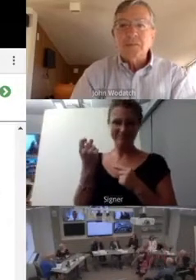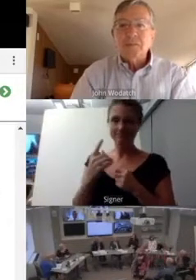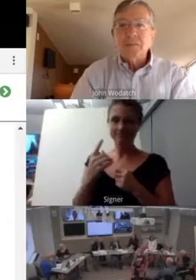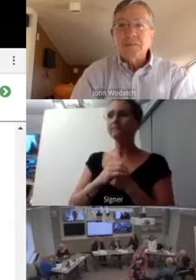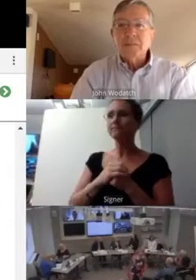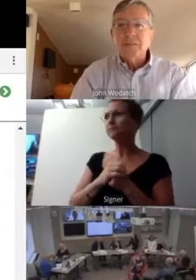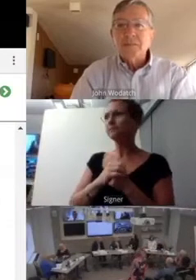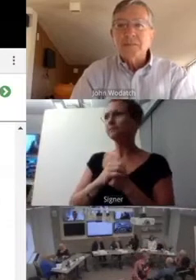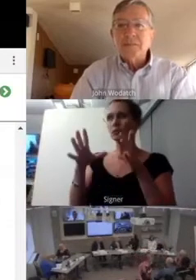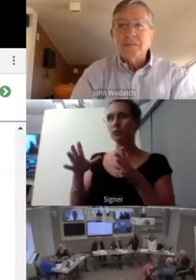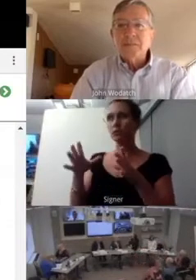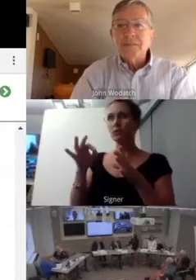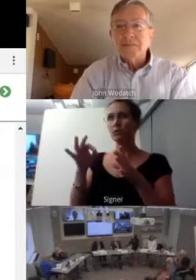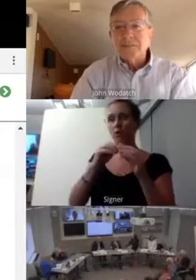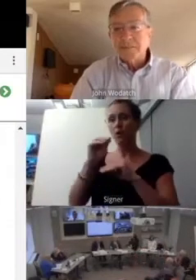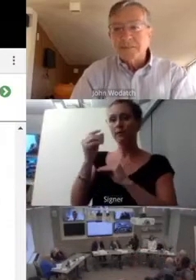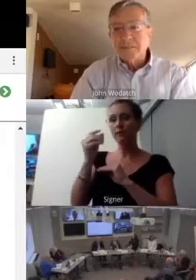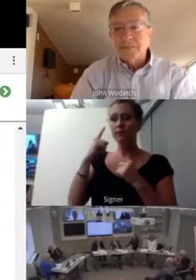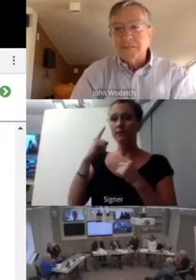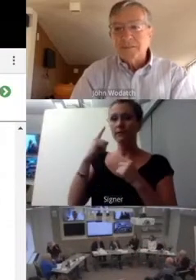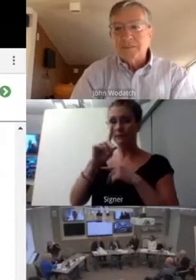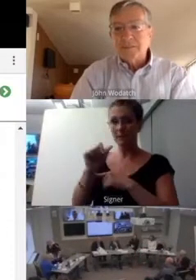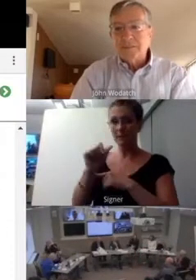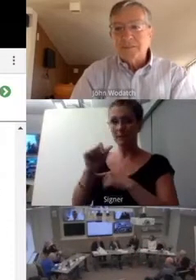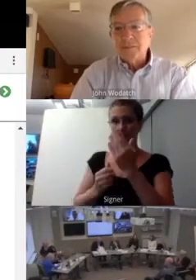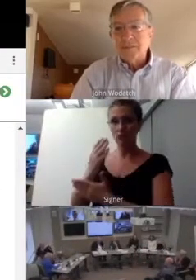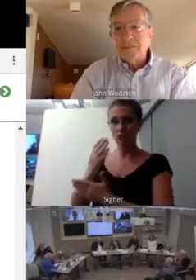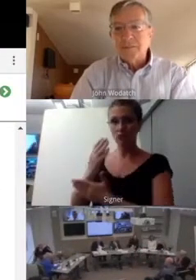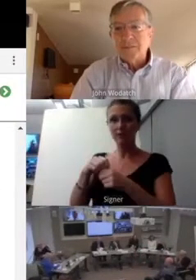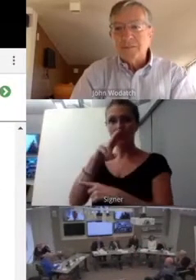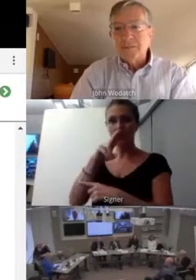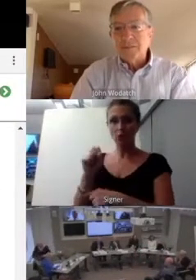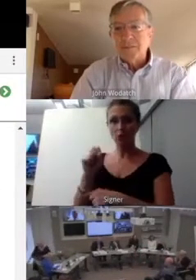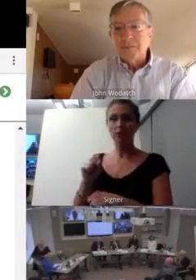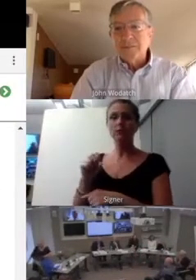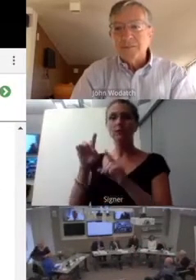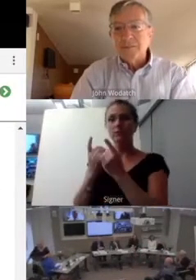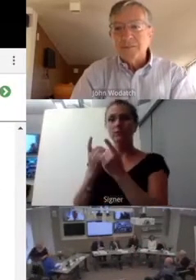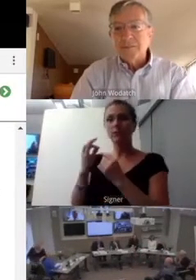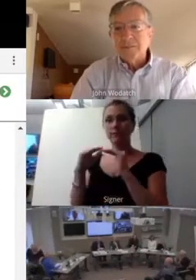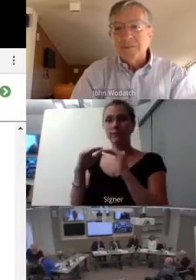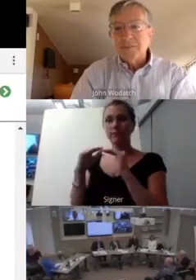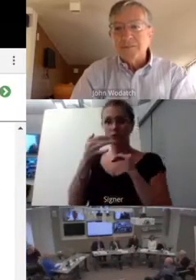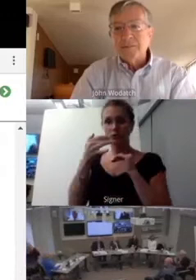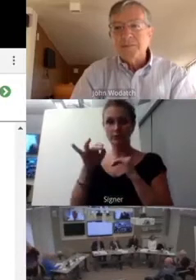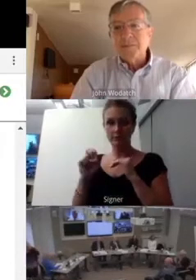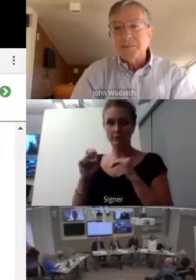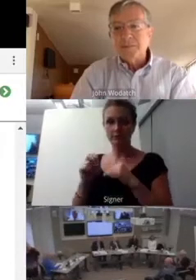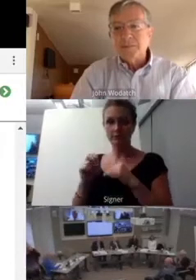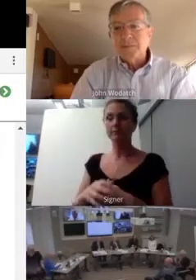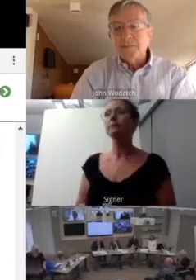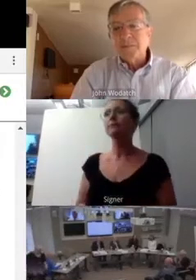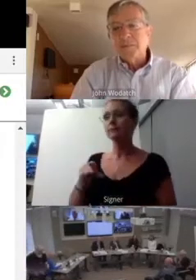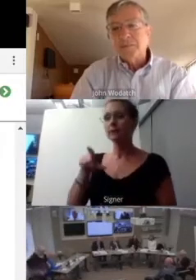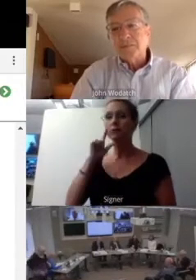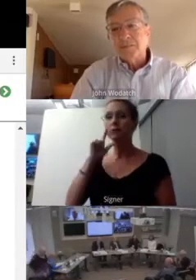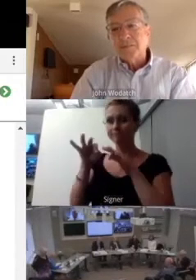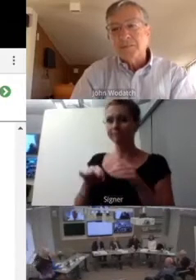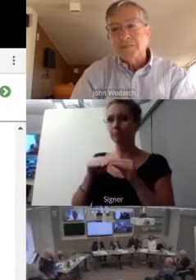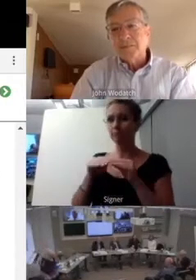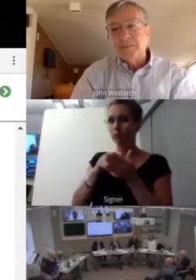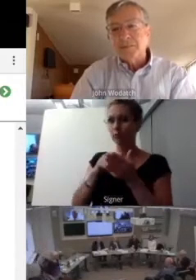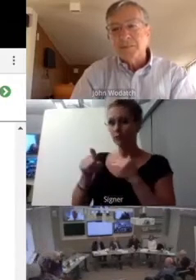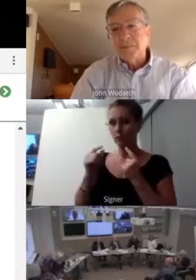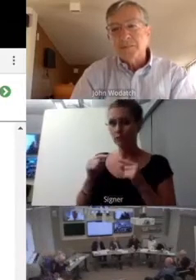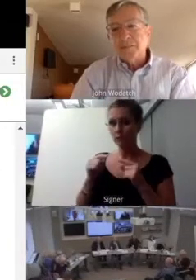Rights in the U.S. Department of Justice. And he'll tell us more of what they did, but he was on the front lines of enforcement